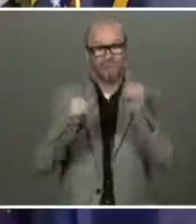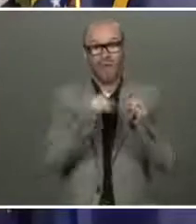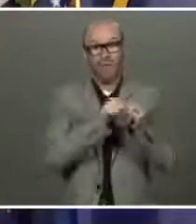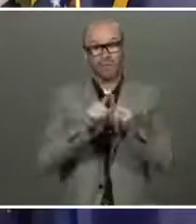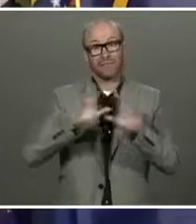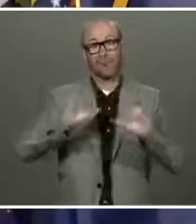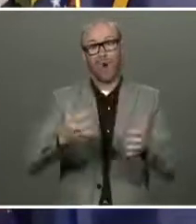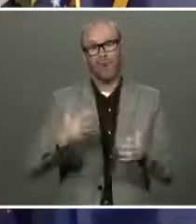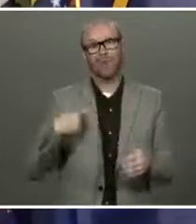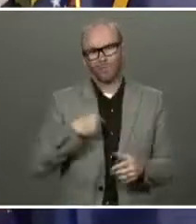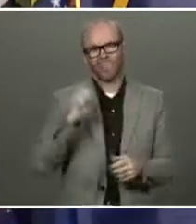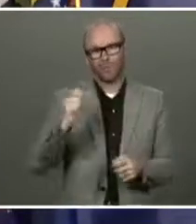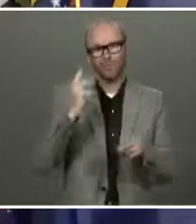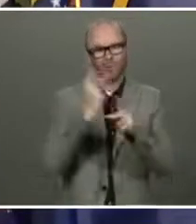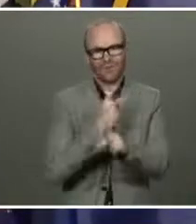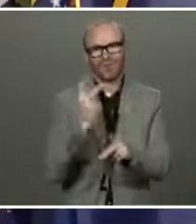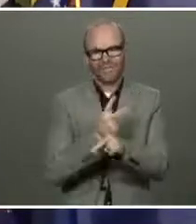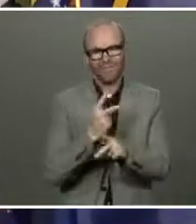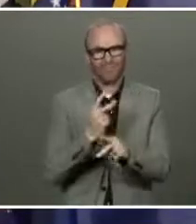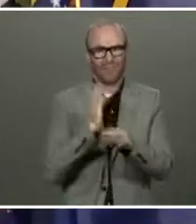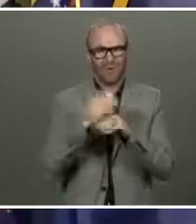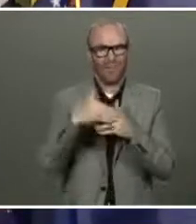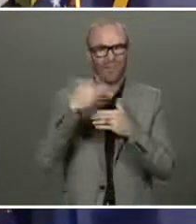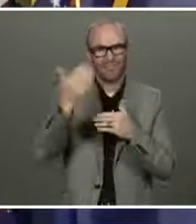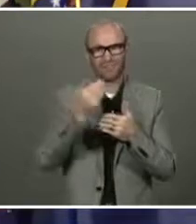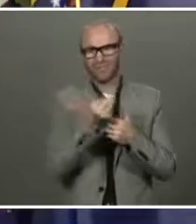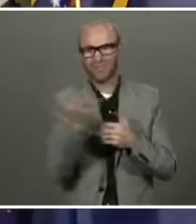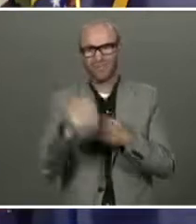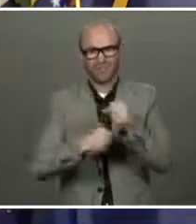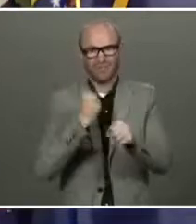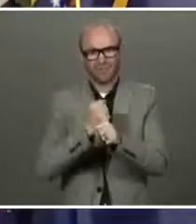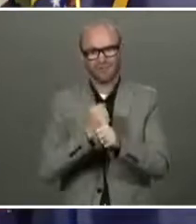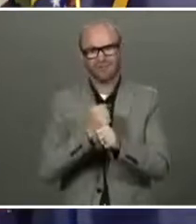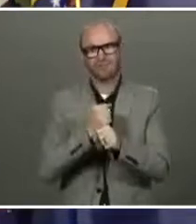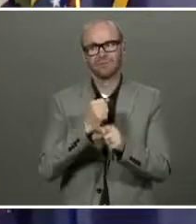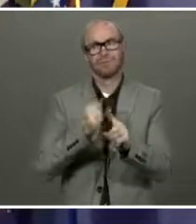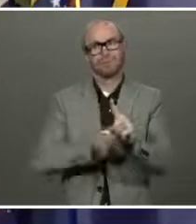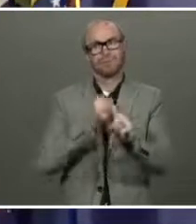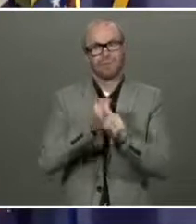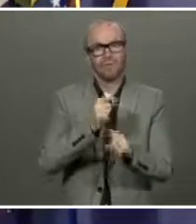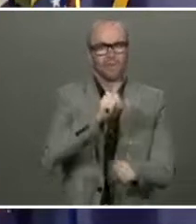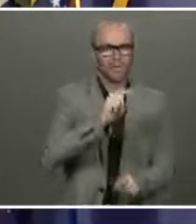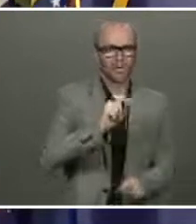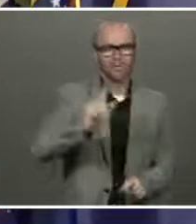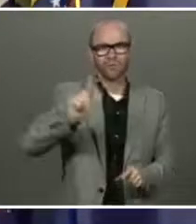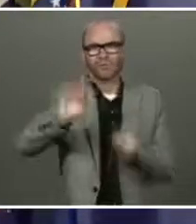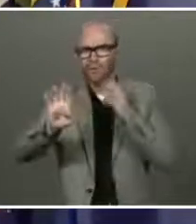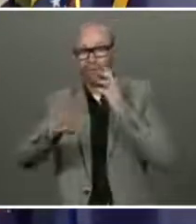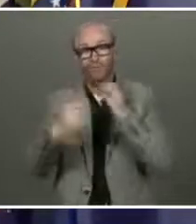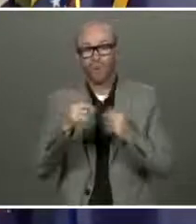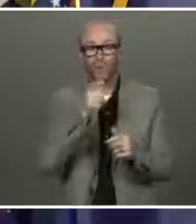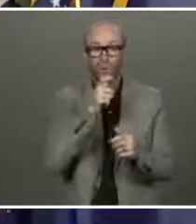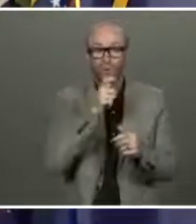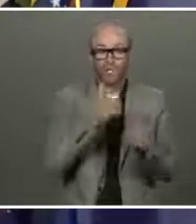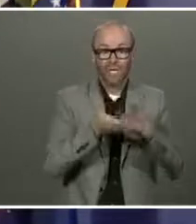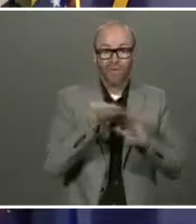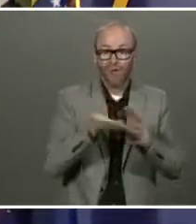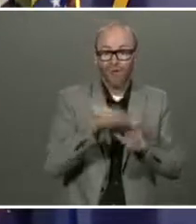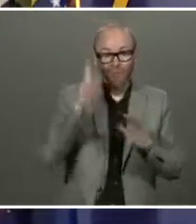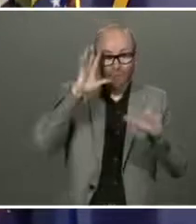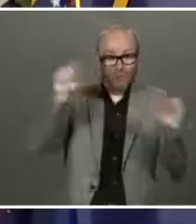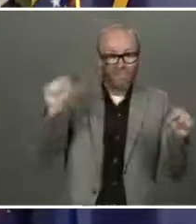this out over the next couple years as we go into 2024. You know, who's going to run? Who's going to be the nominee? What does that look